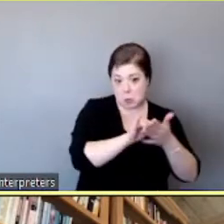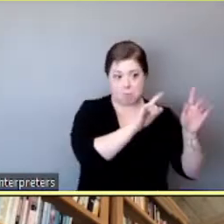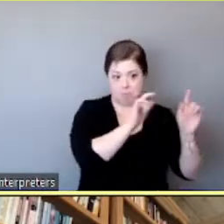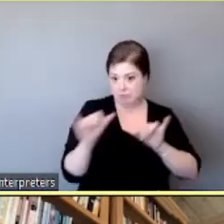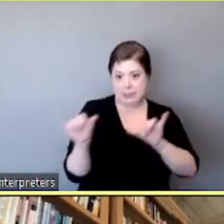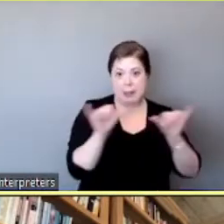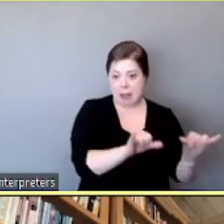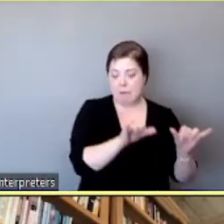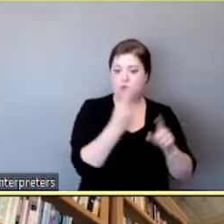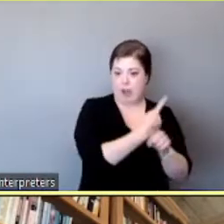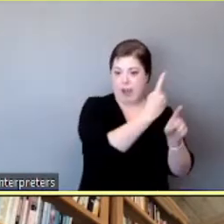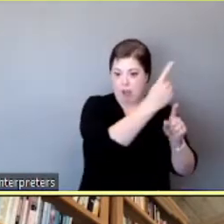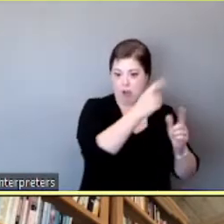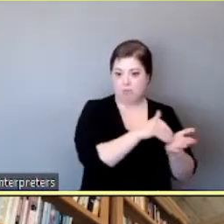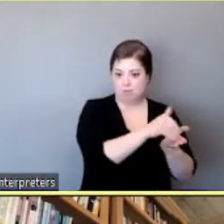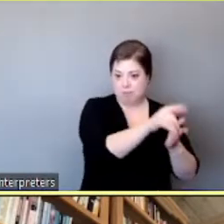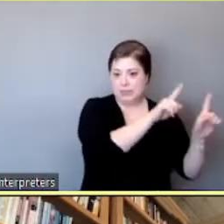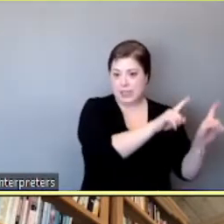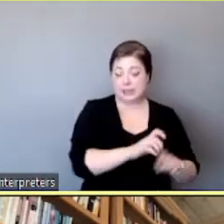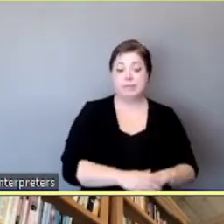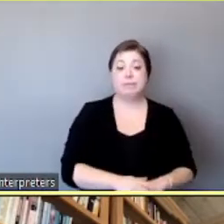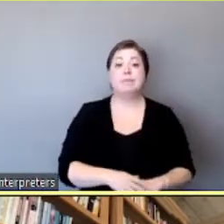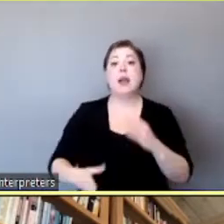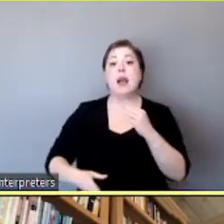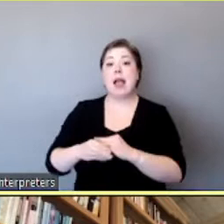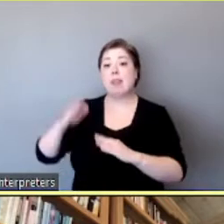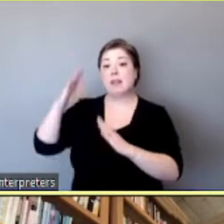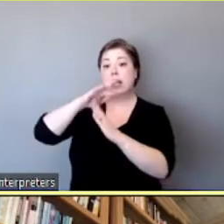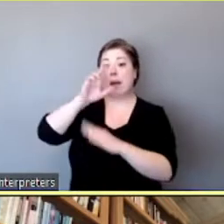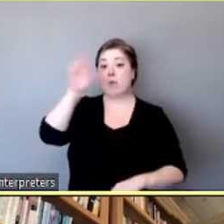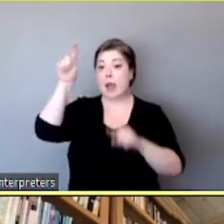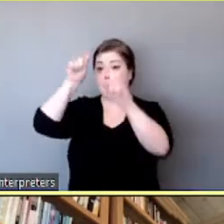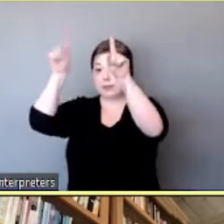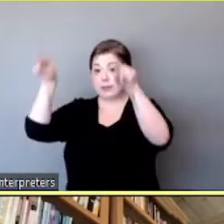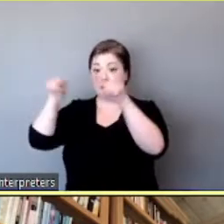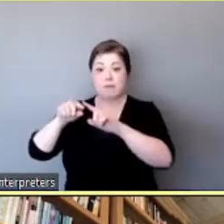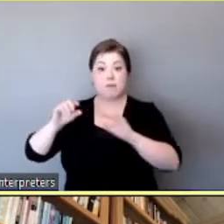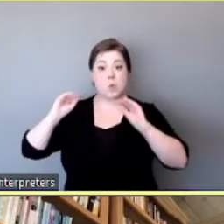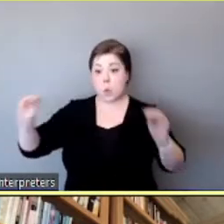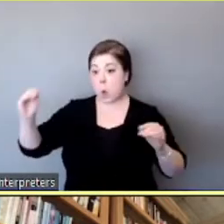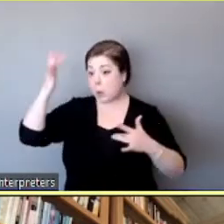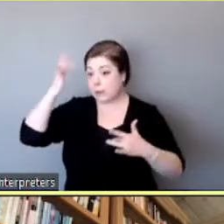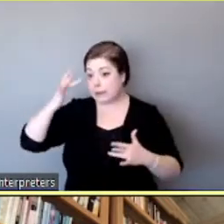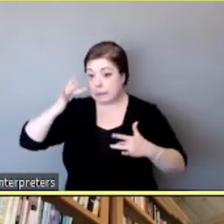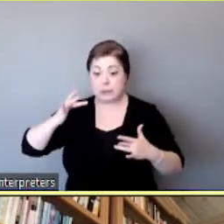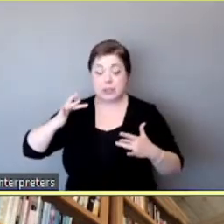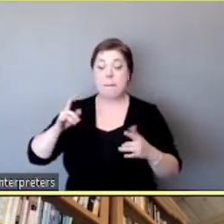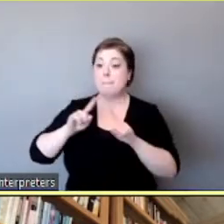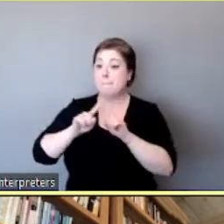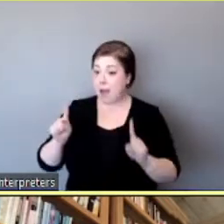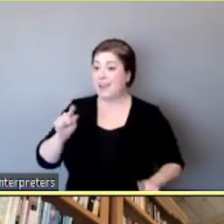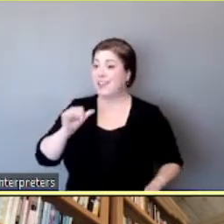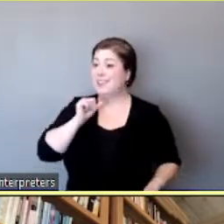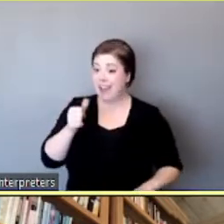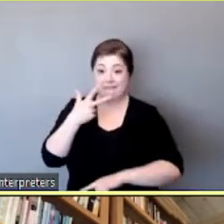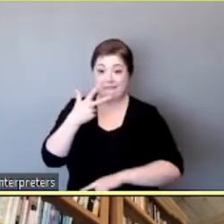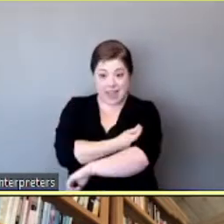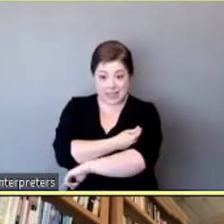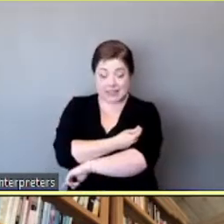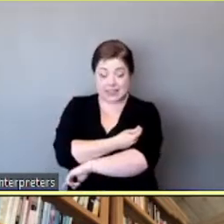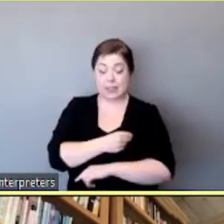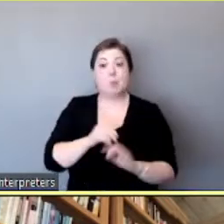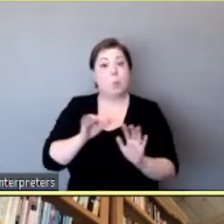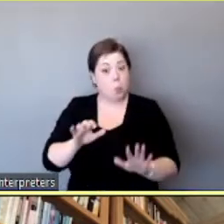I added something here on the upper right. If you don't have symptoms, but you're unvaccinated, and now even if you